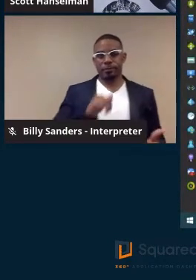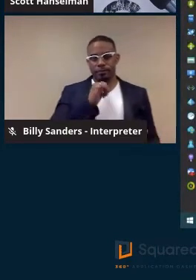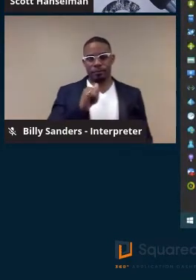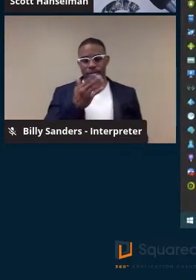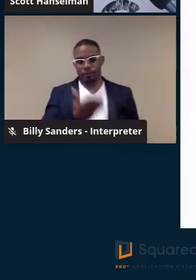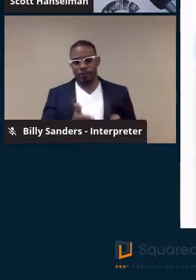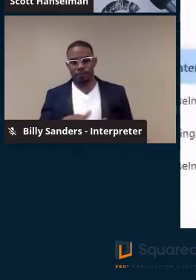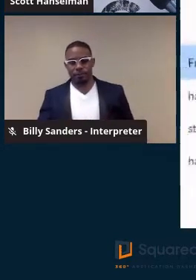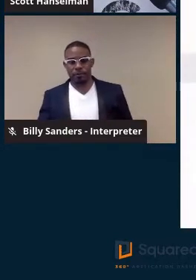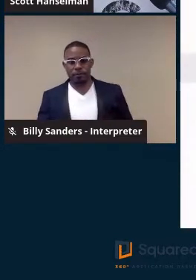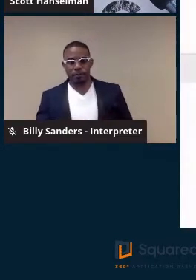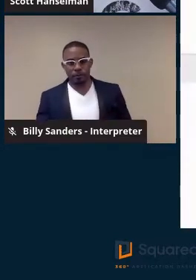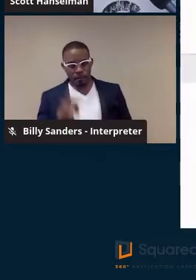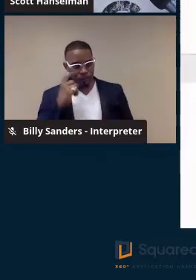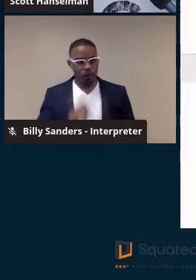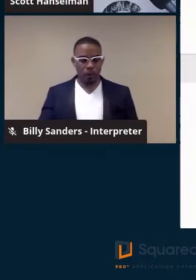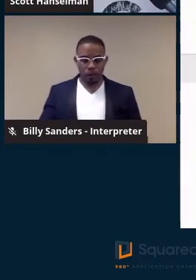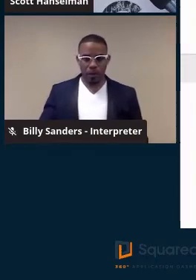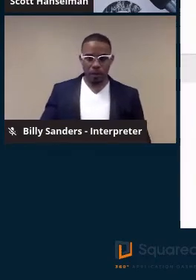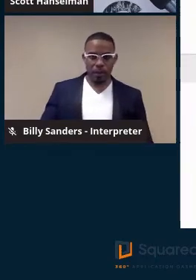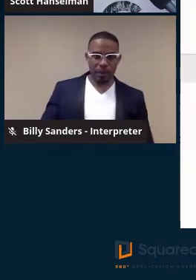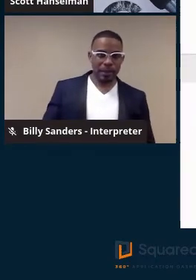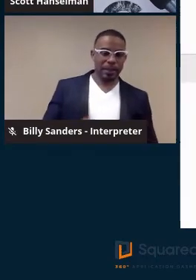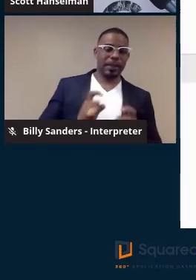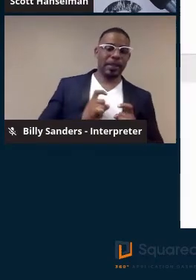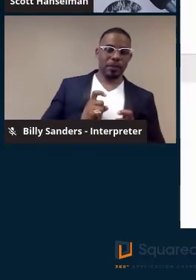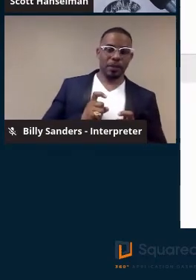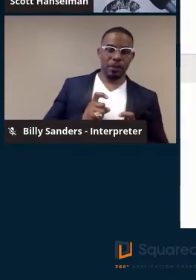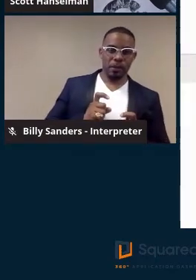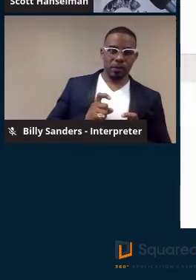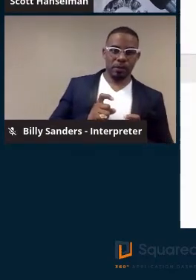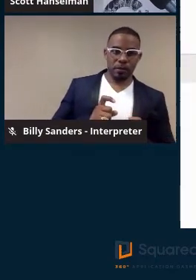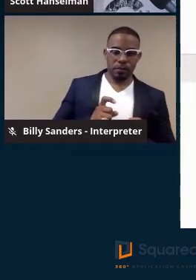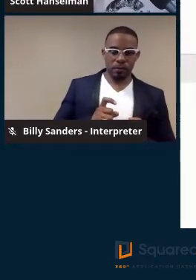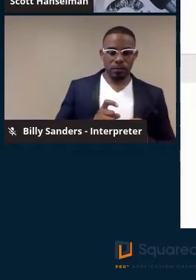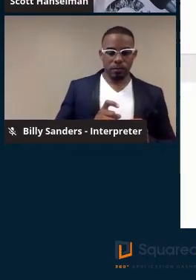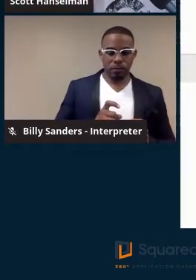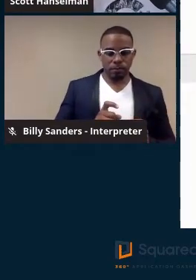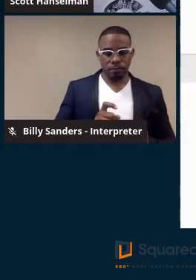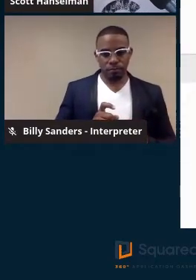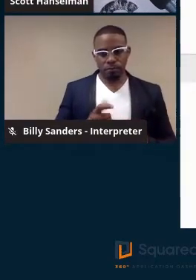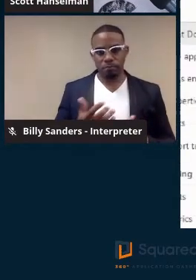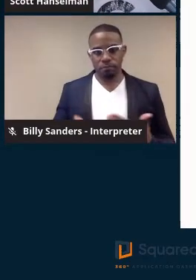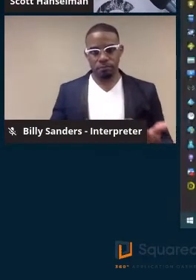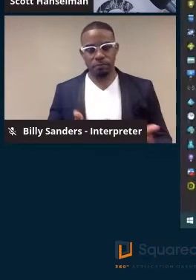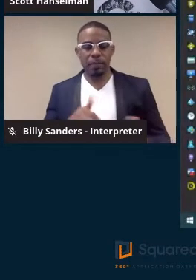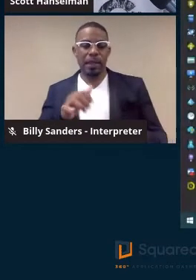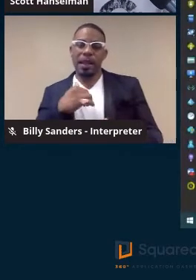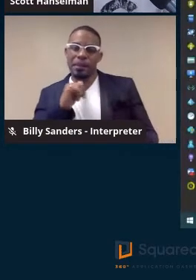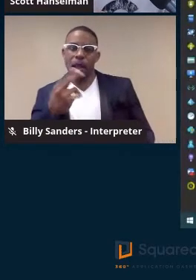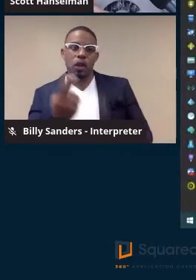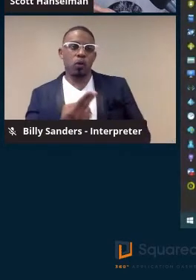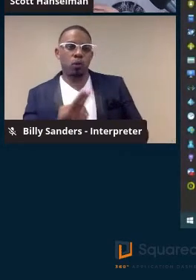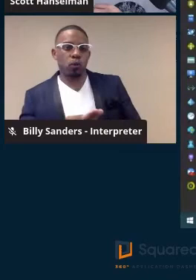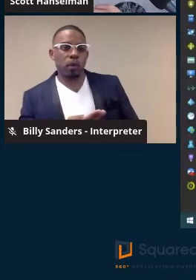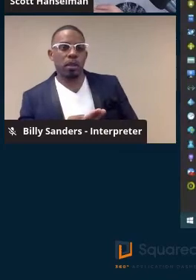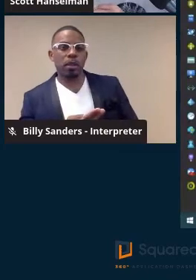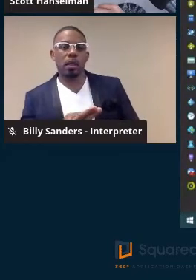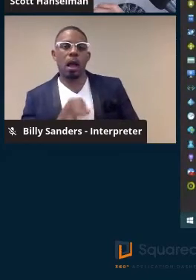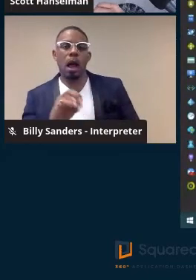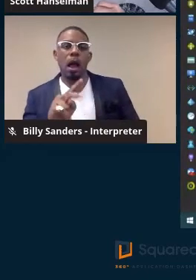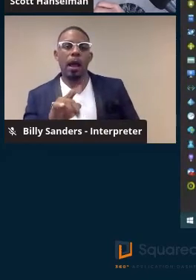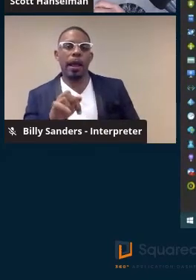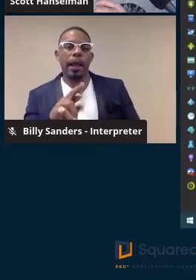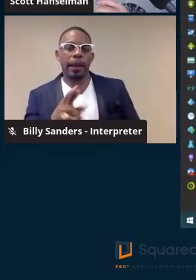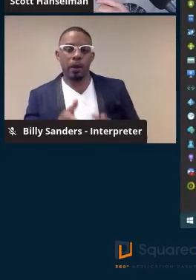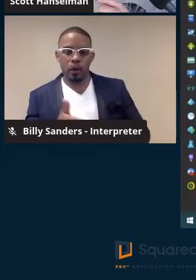yet. And you'll notice it's giving me some warnings. But yeah, I am not using container orchestration.